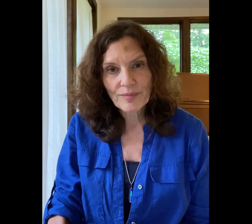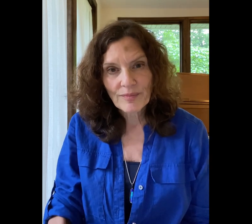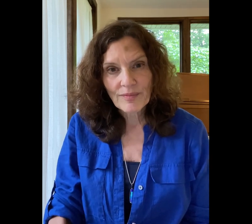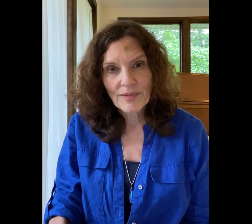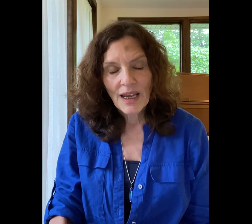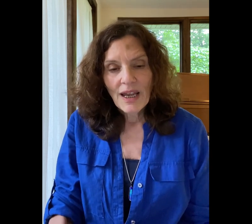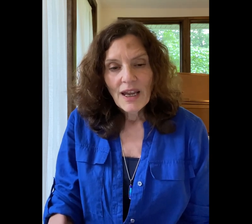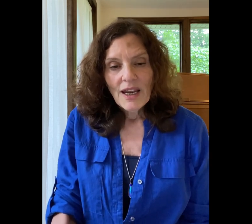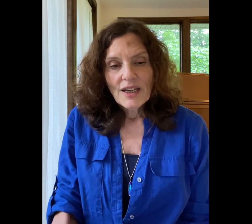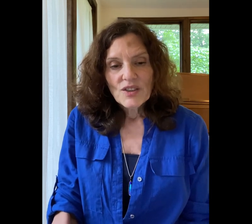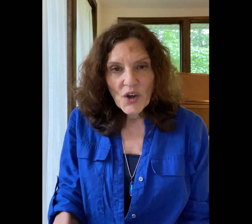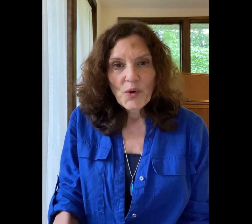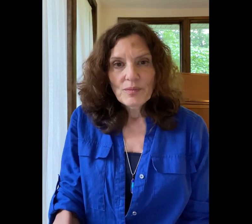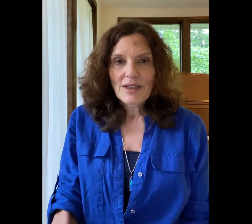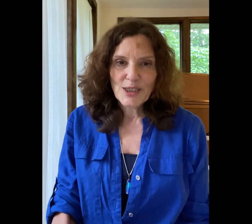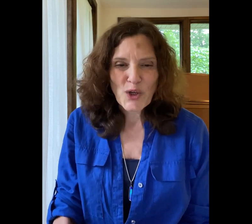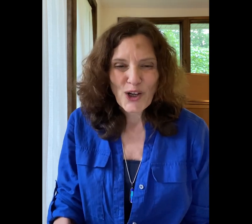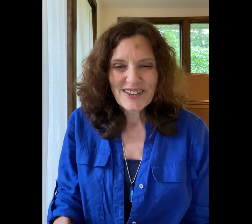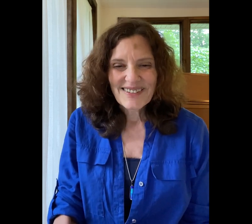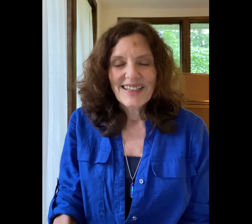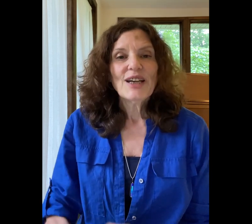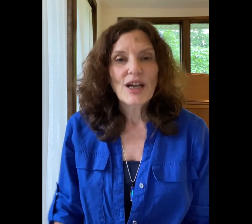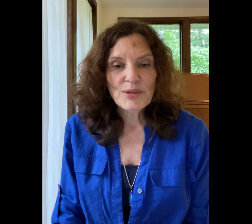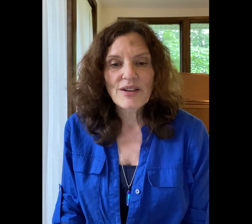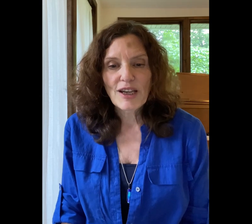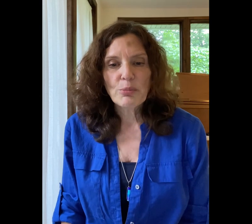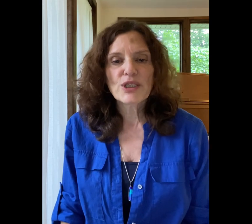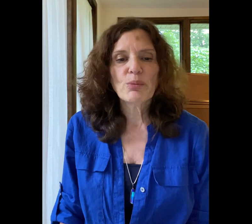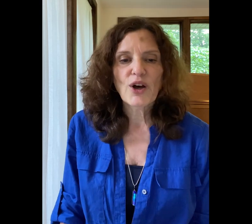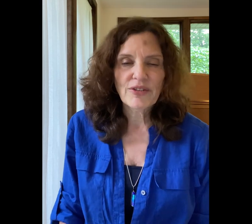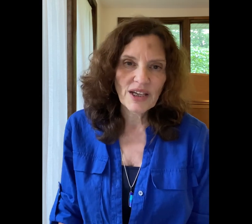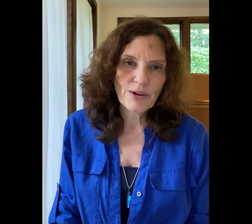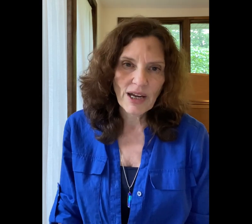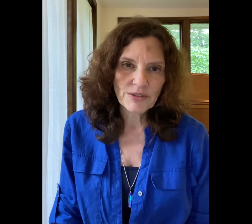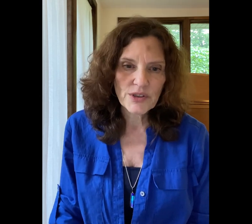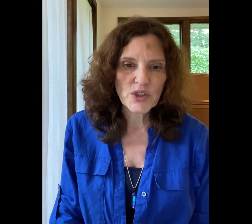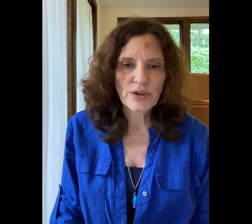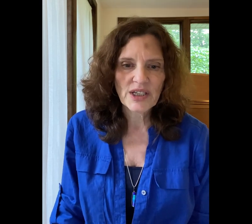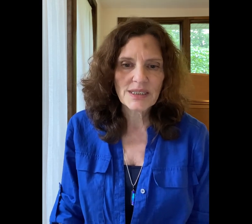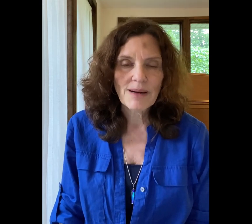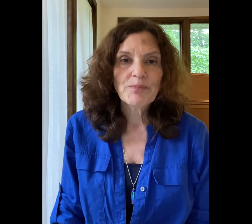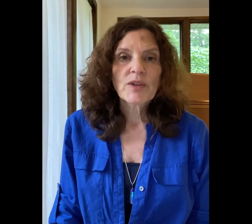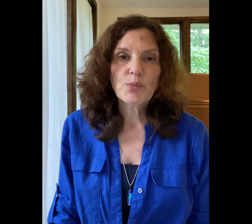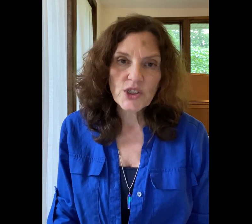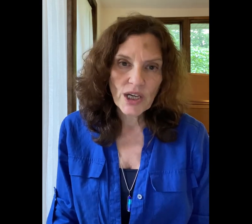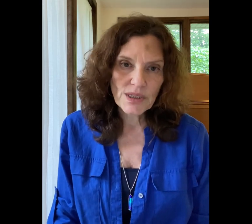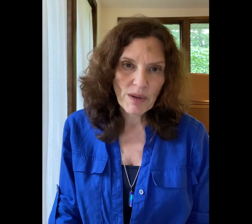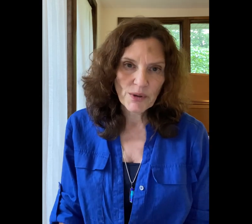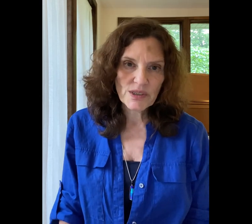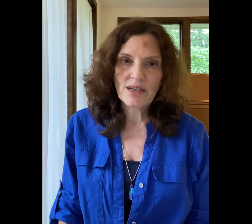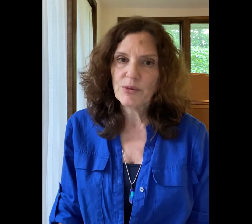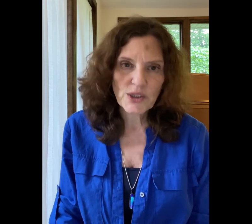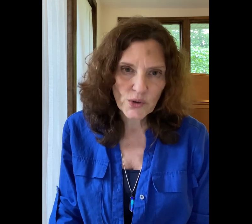unquote. So let's talk. Come to the Eighth Principle Coffee Hour after the service. Reach out